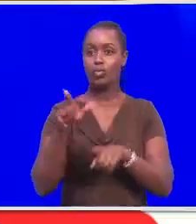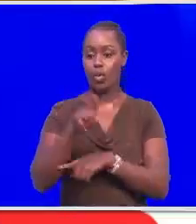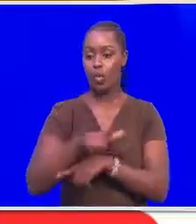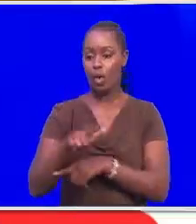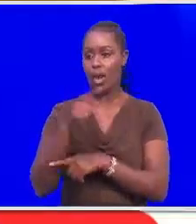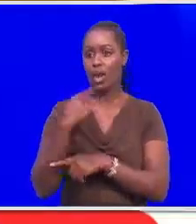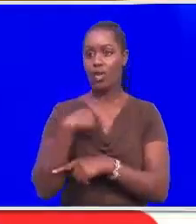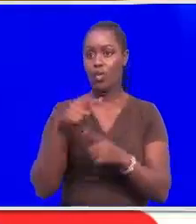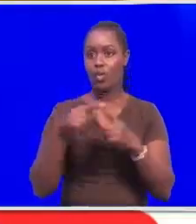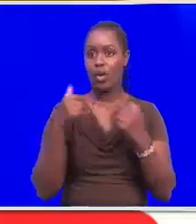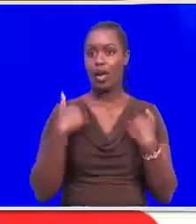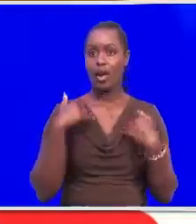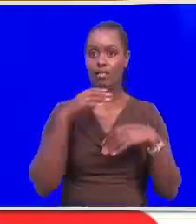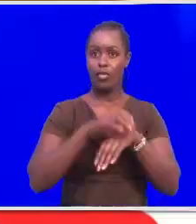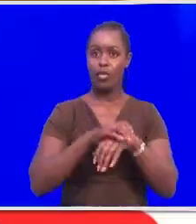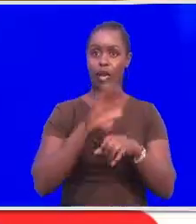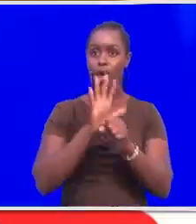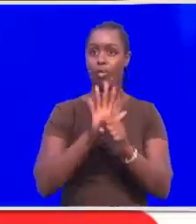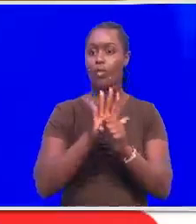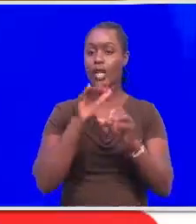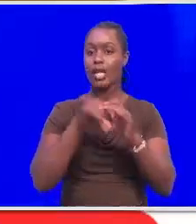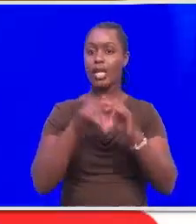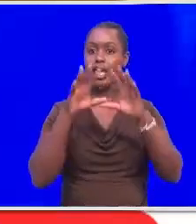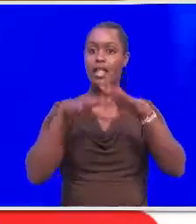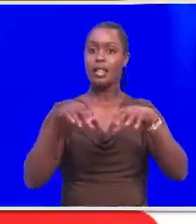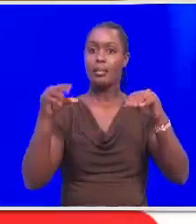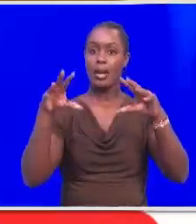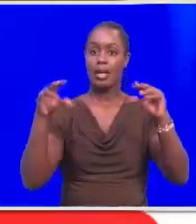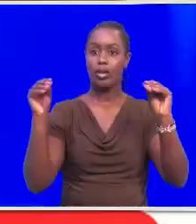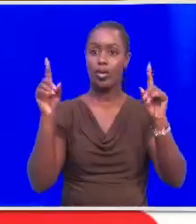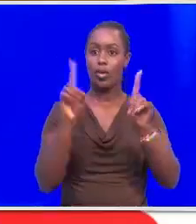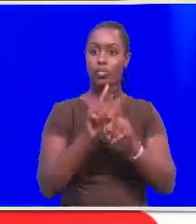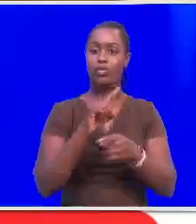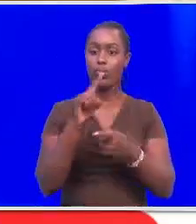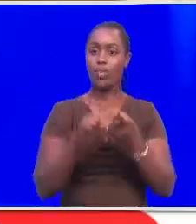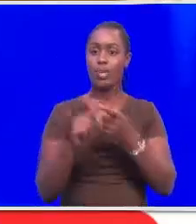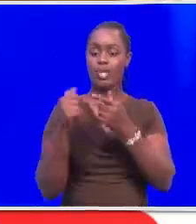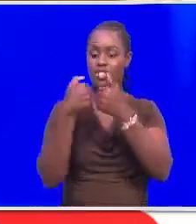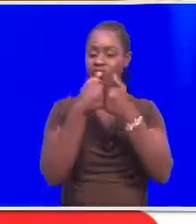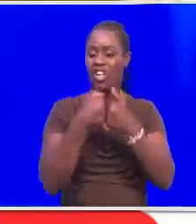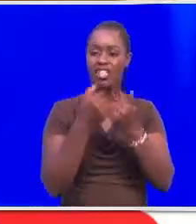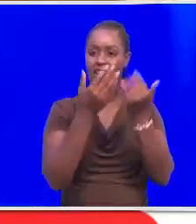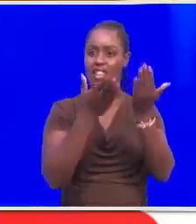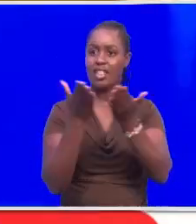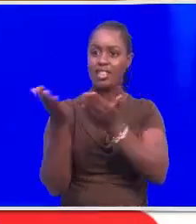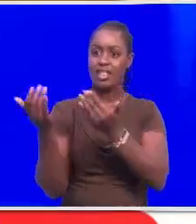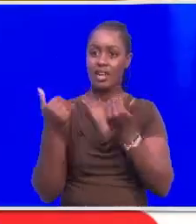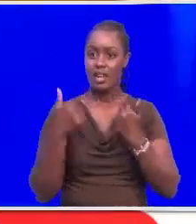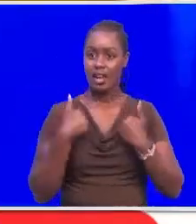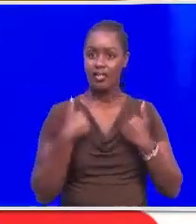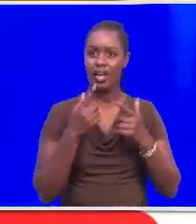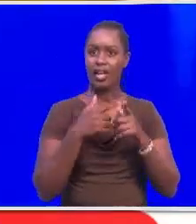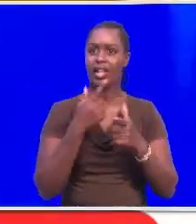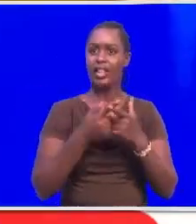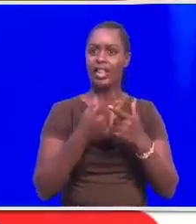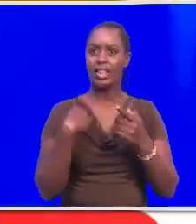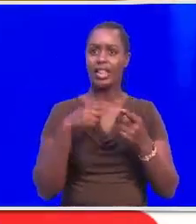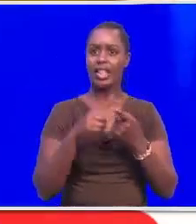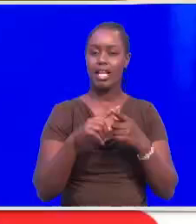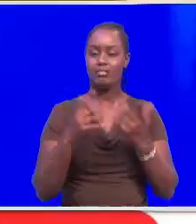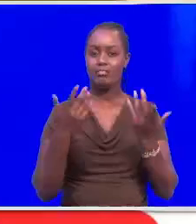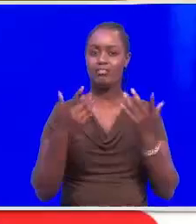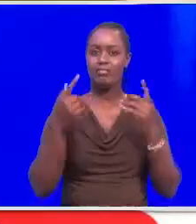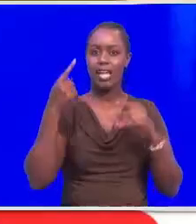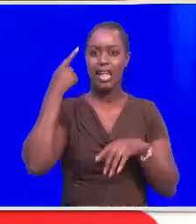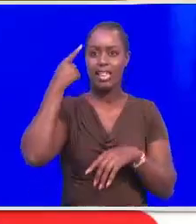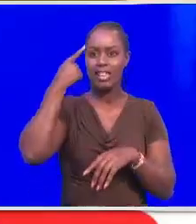to get and to tap into the market. So even when there are challenges, I tell people, do not get into that mindset